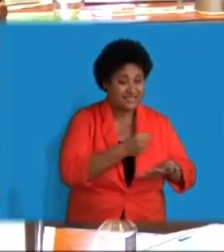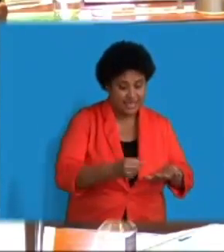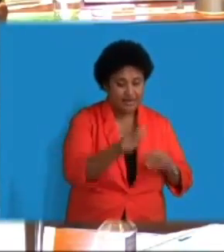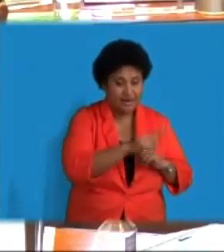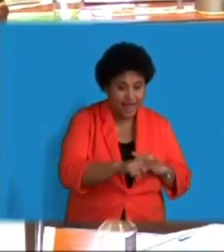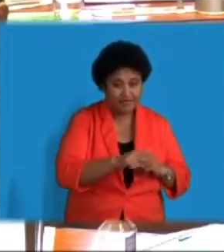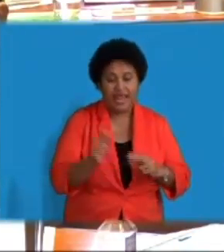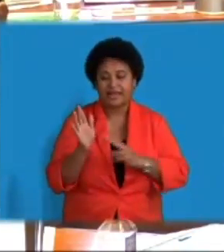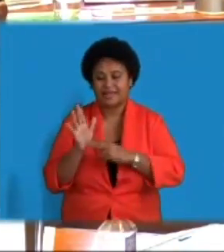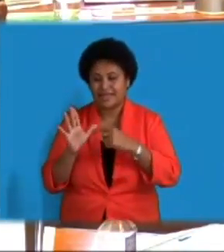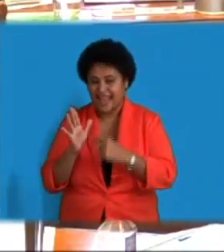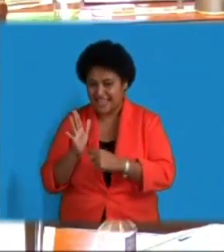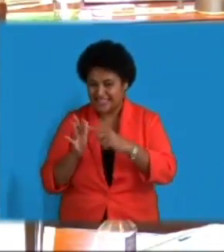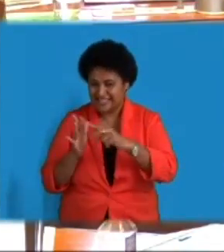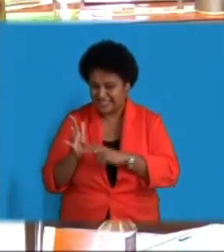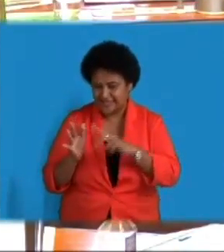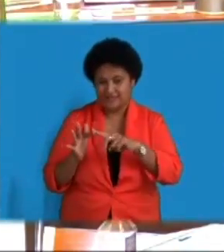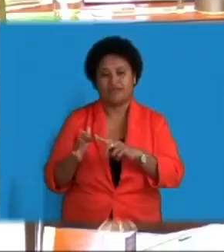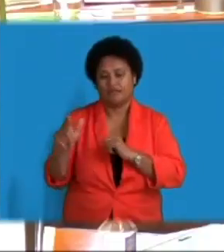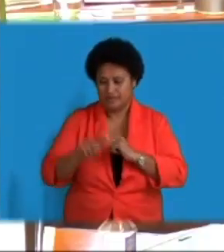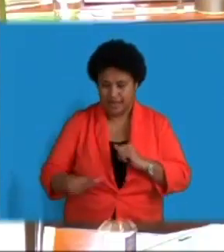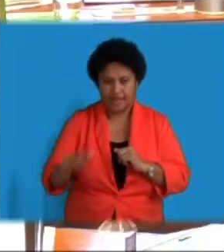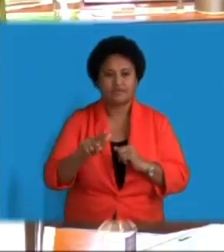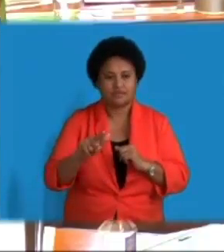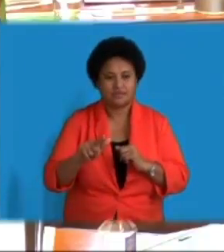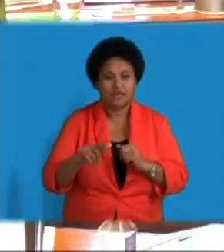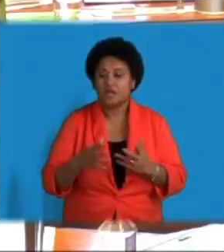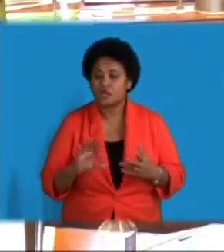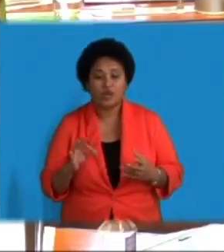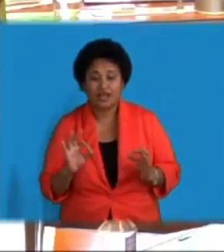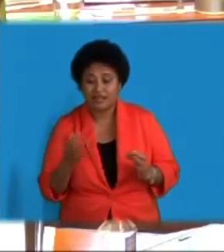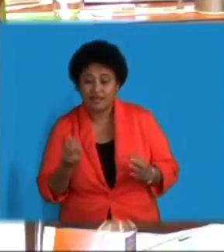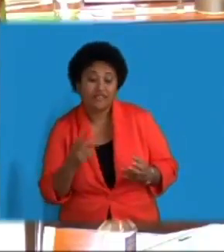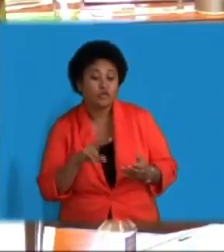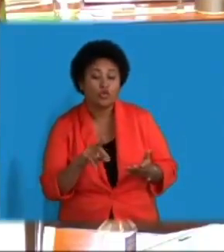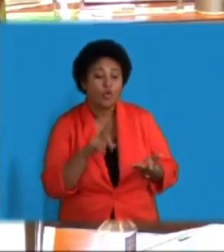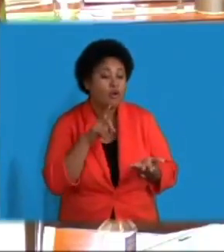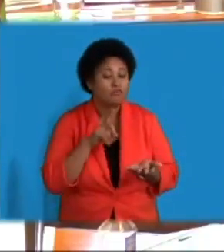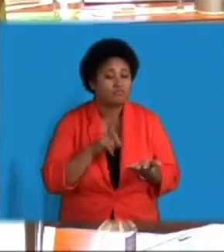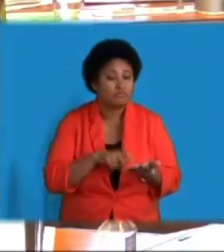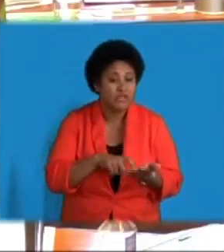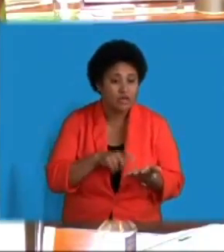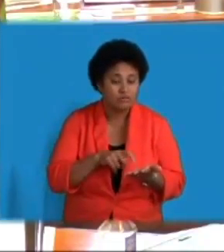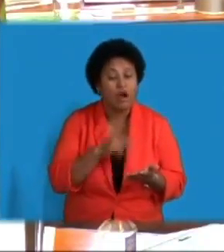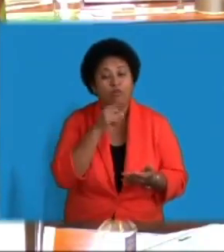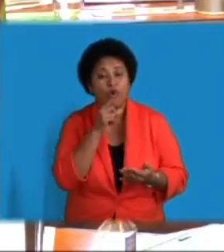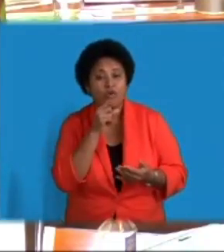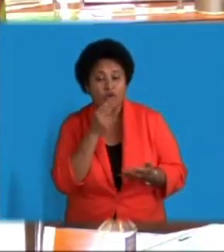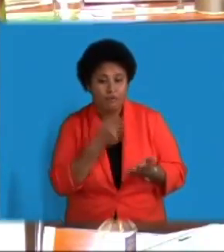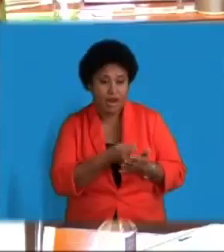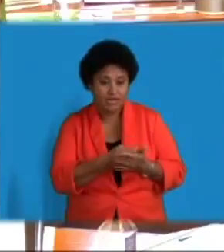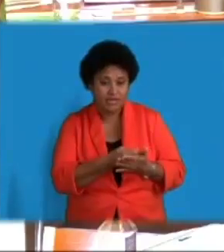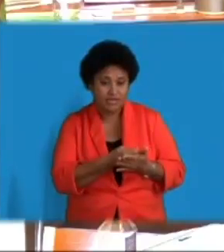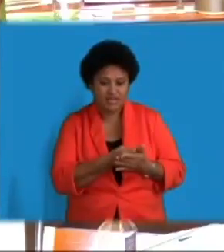that is issued, Madam Speaker, which residents can use to borrow money, or it is not a bankable document. And